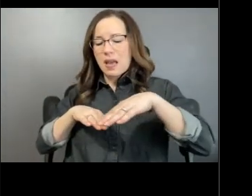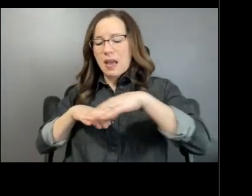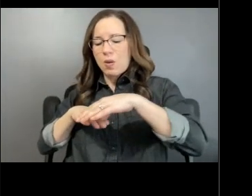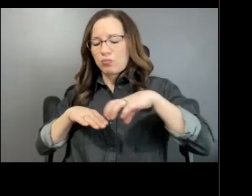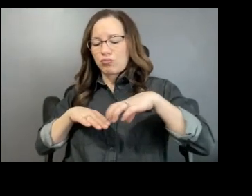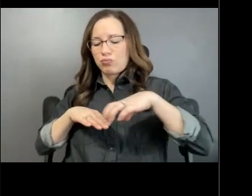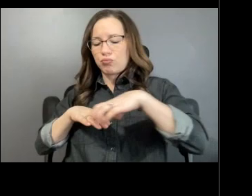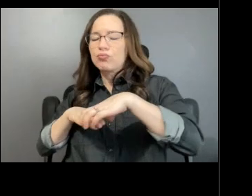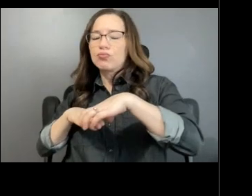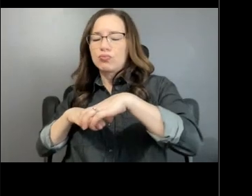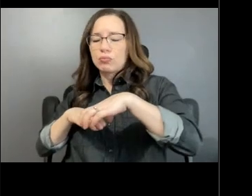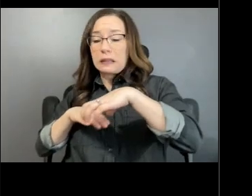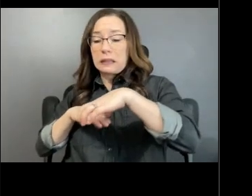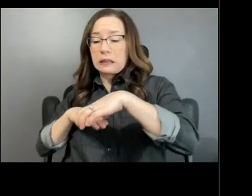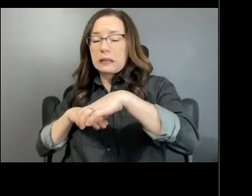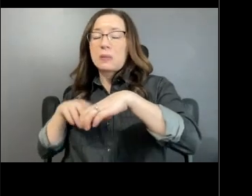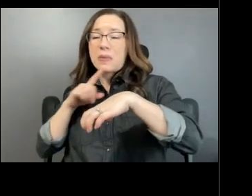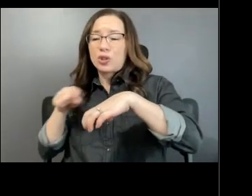space.